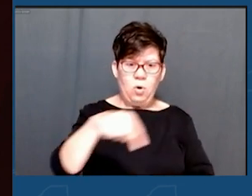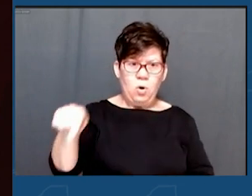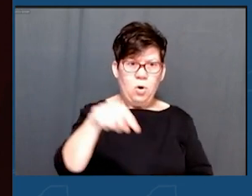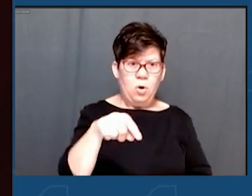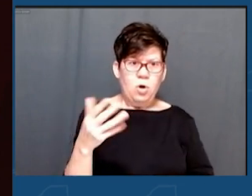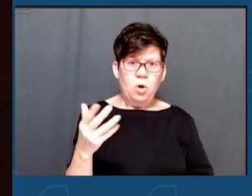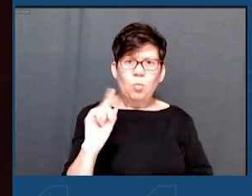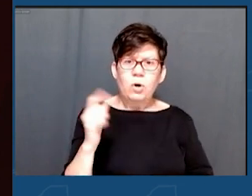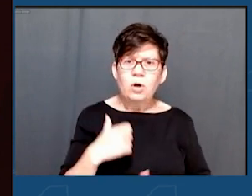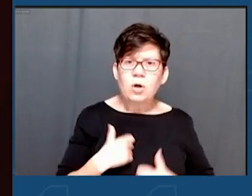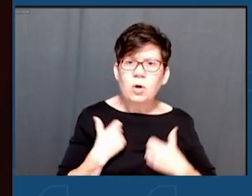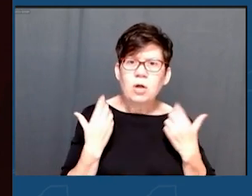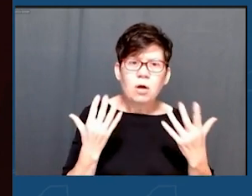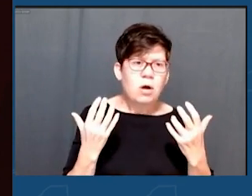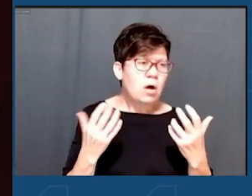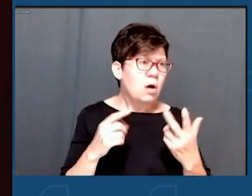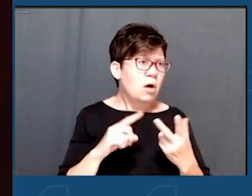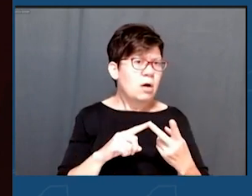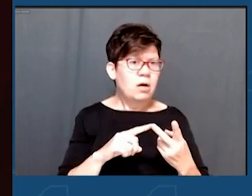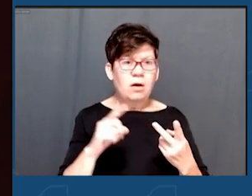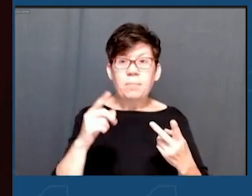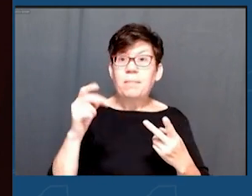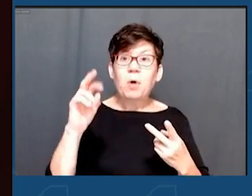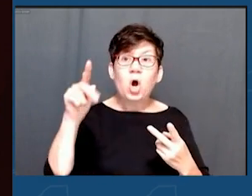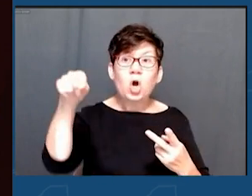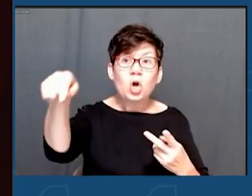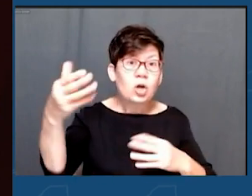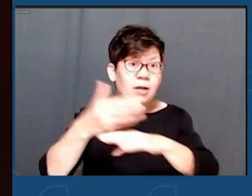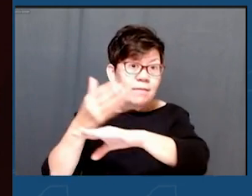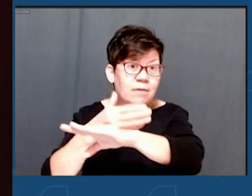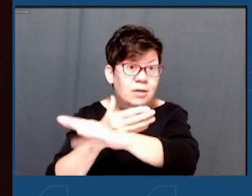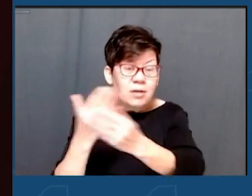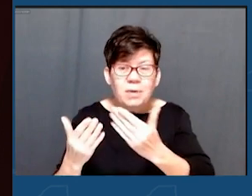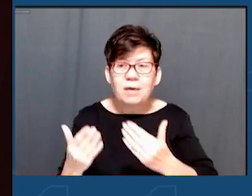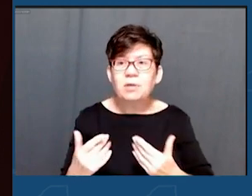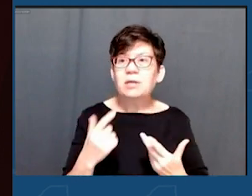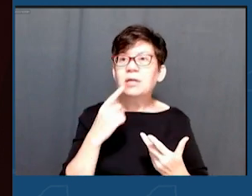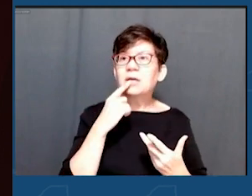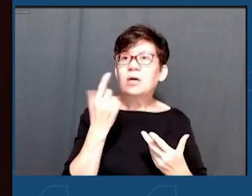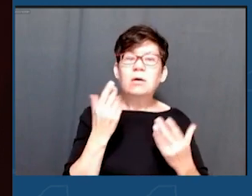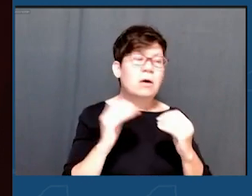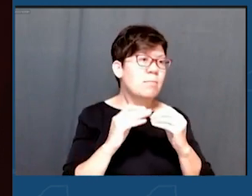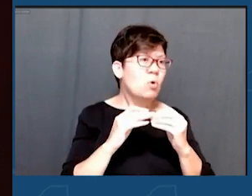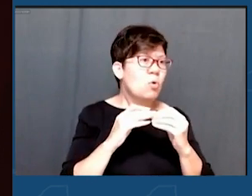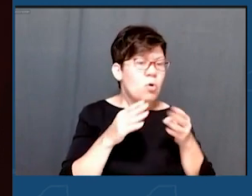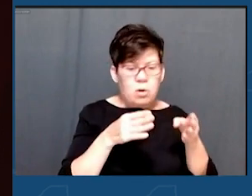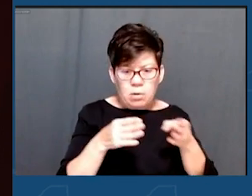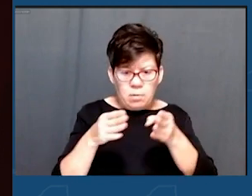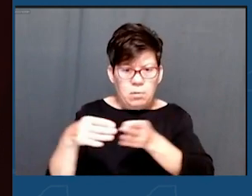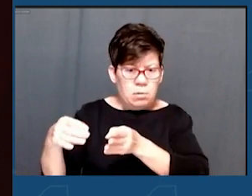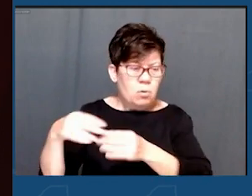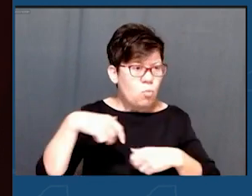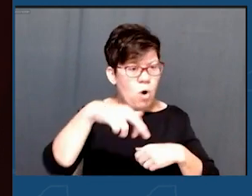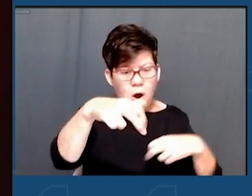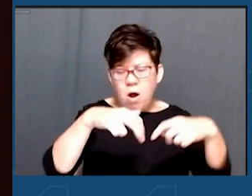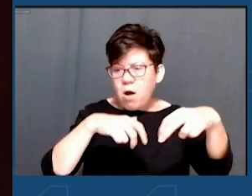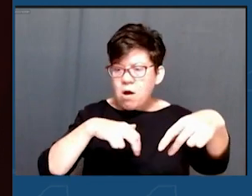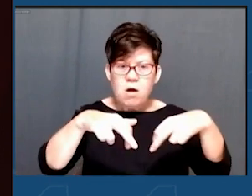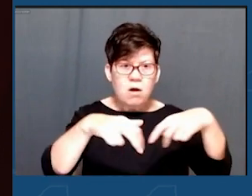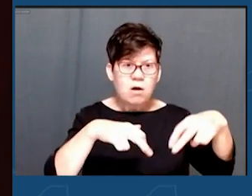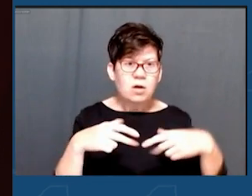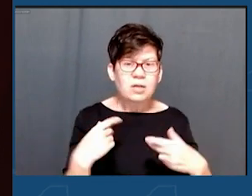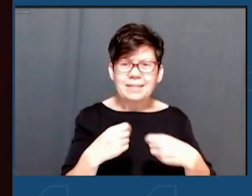want to live, and beautiful fixing up the park across the street and making this more walkable, creating great attractions, just giving